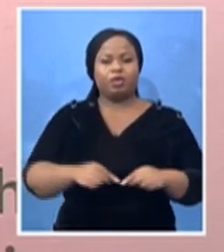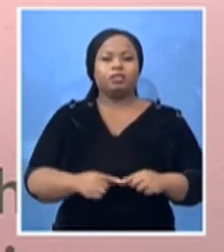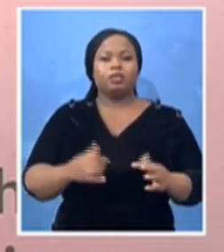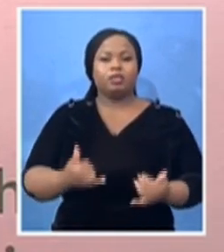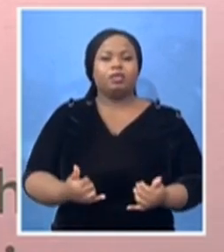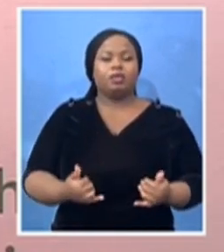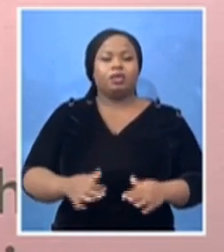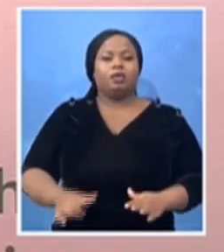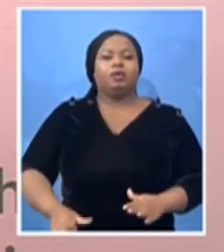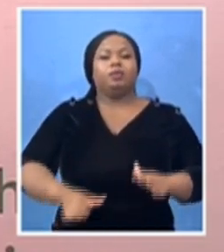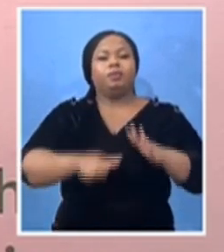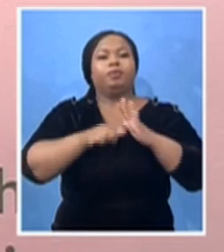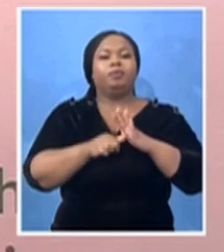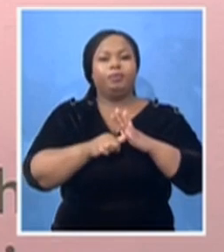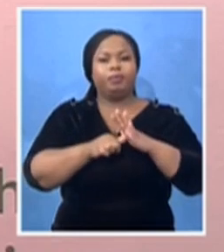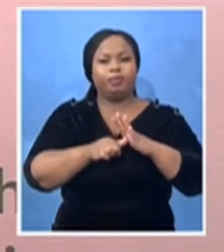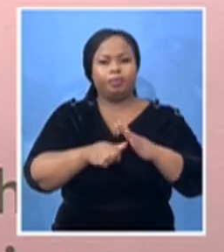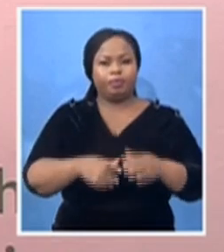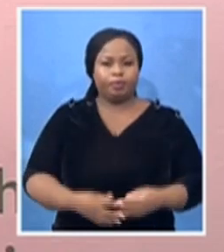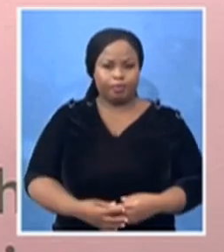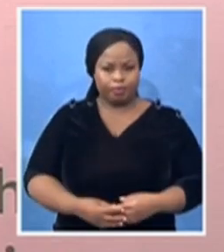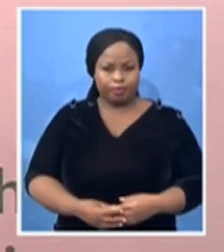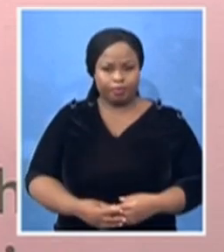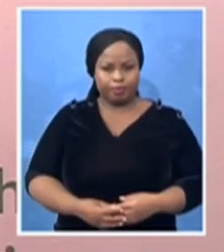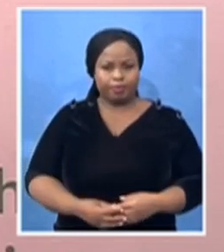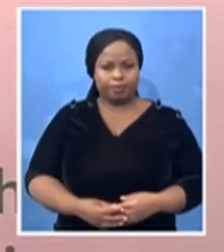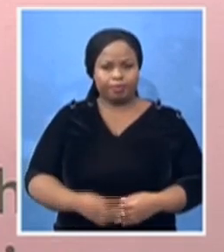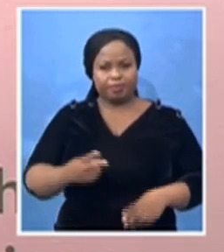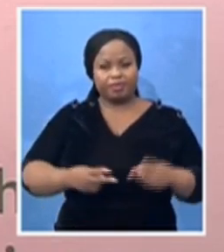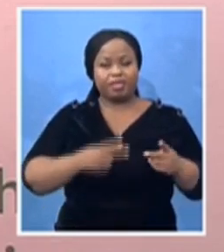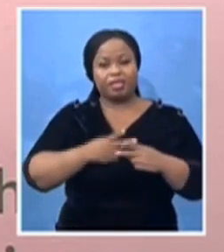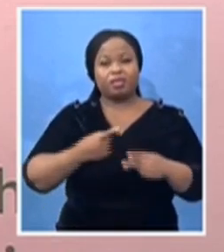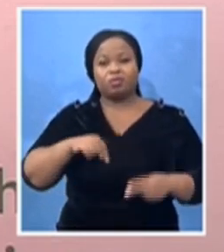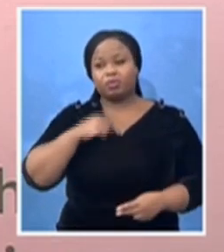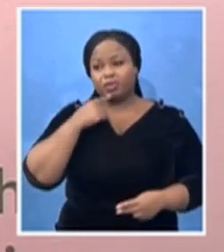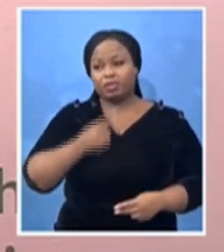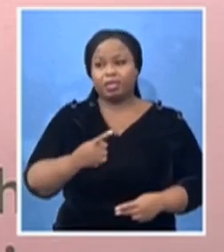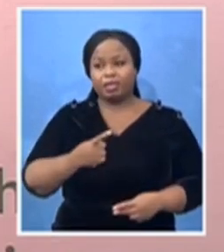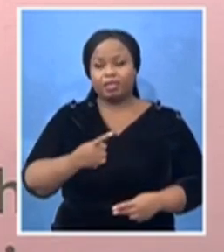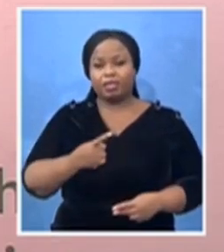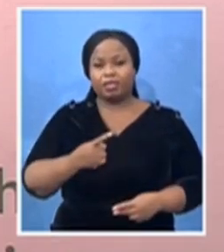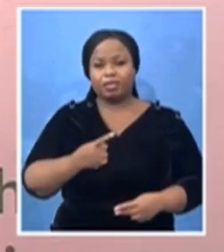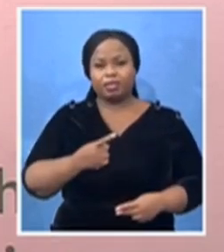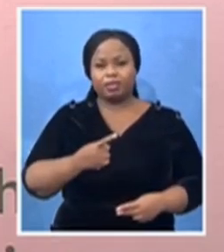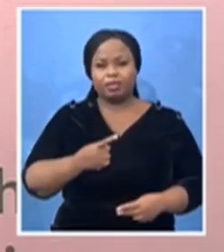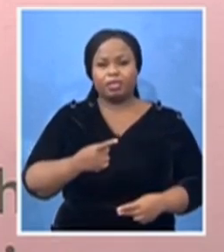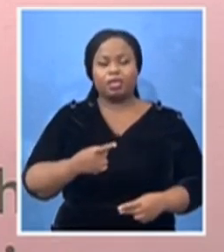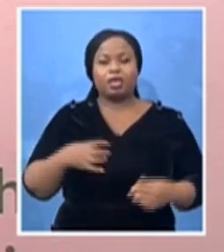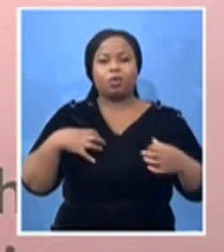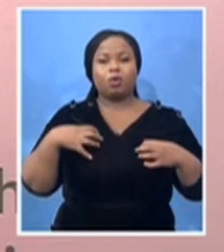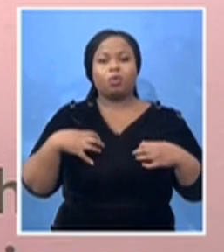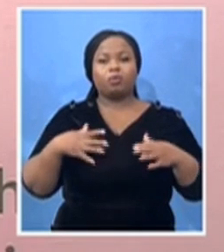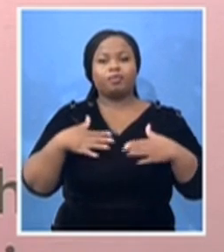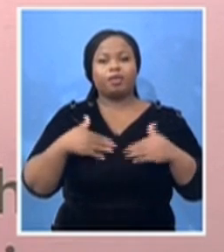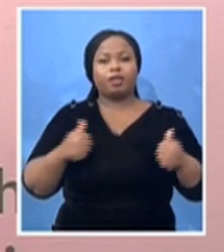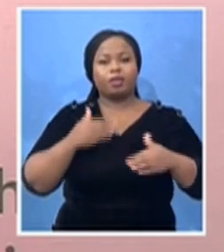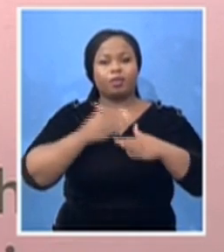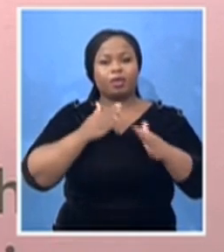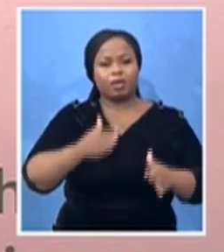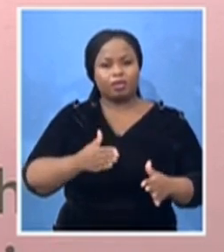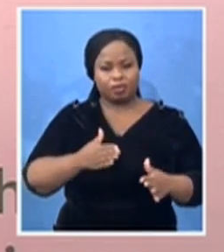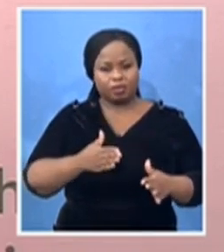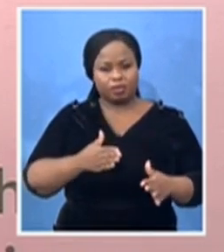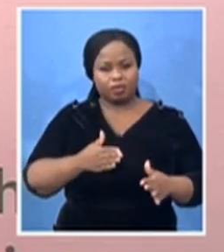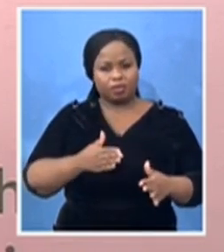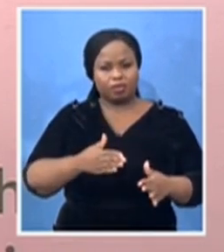must also say, with our own health workers, we do wish to convey